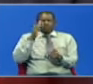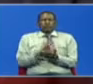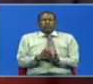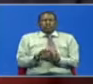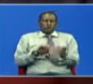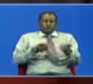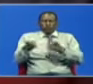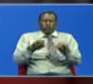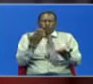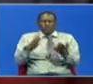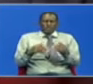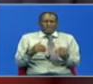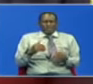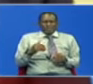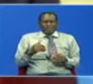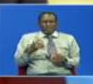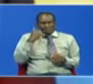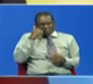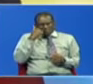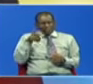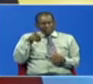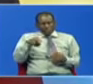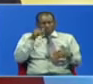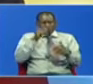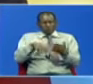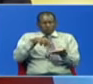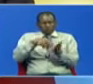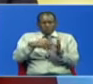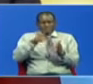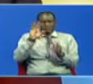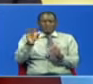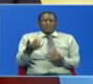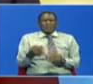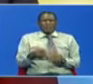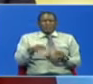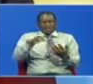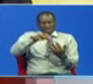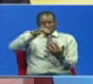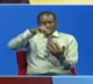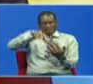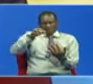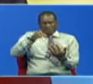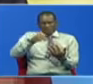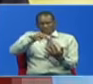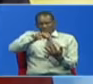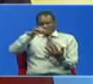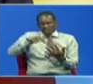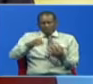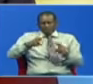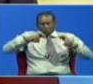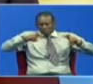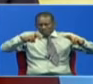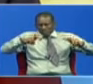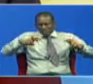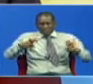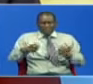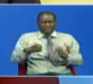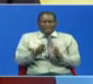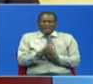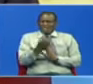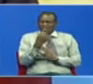any pandemic. This is what is meant by the identify or trace and